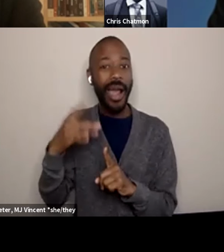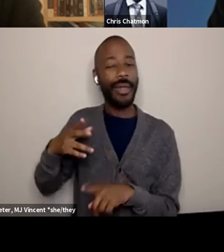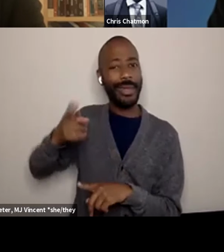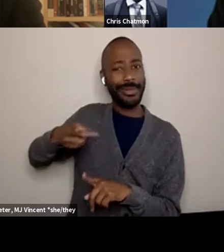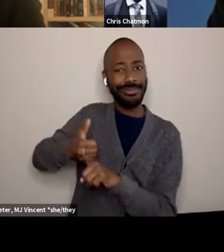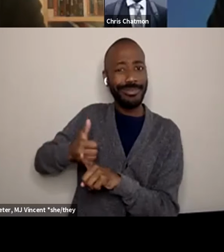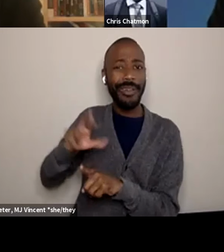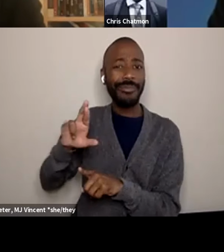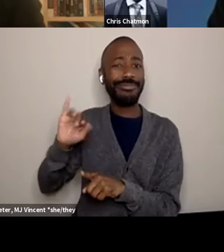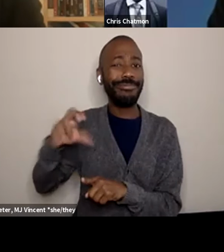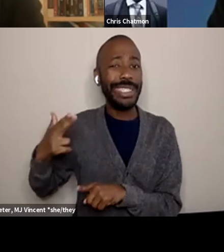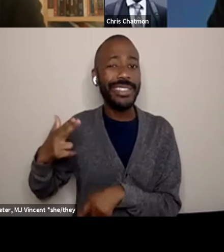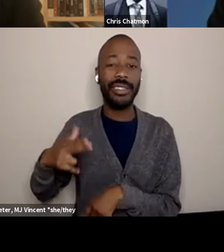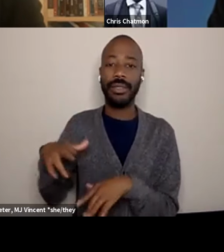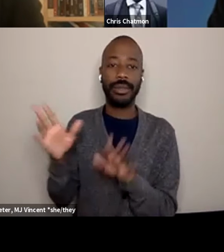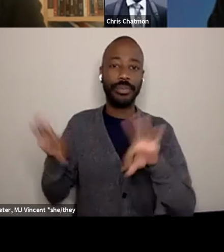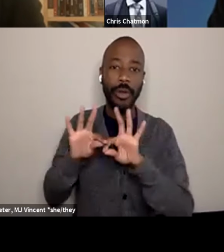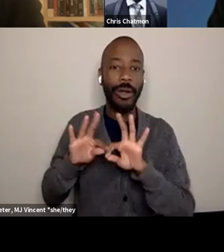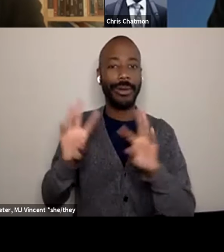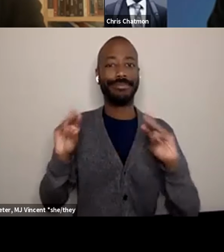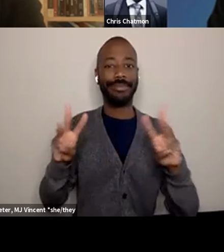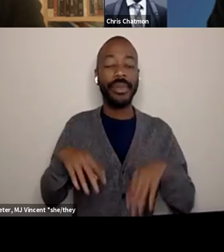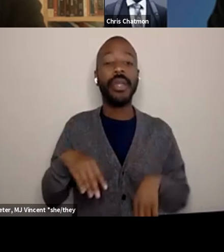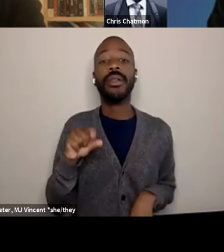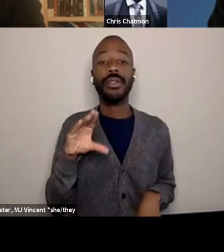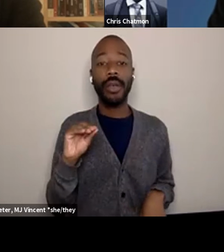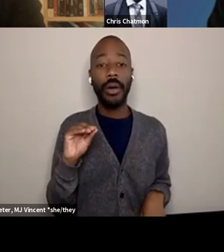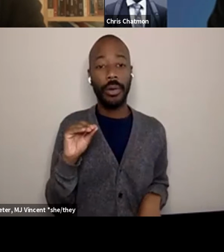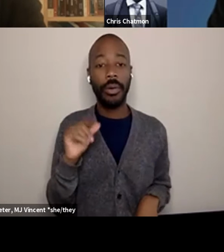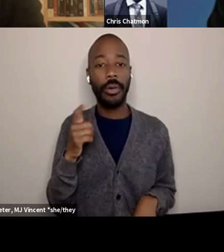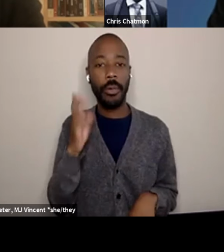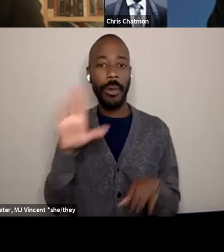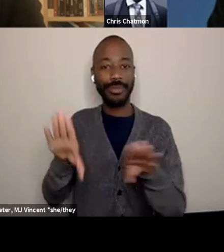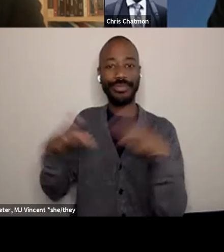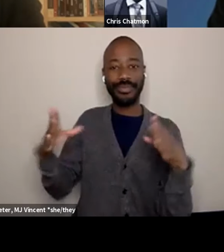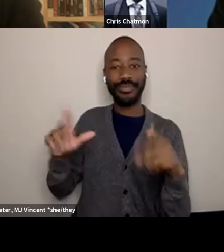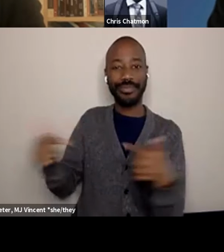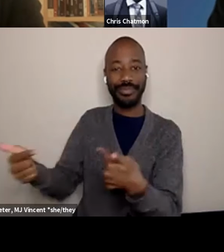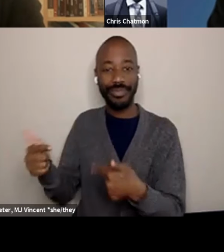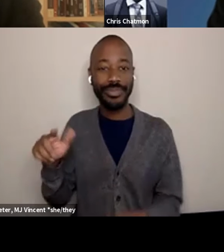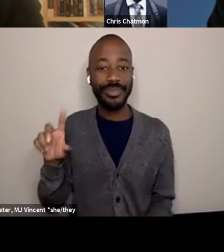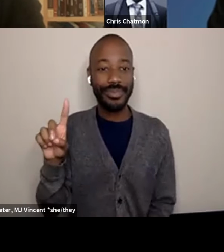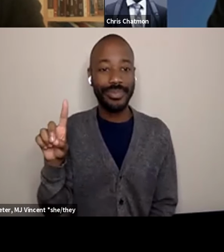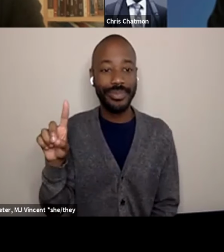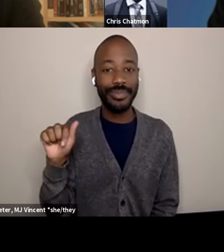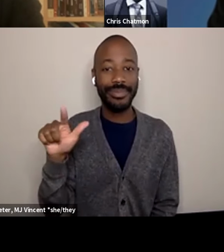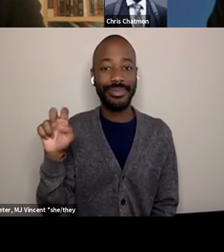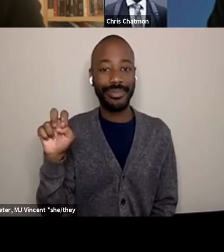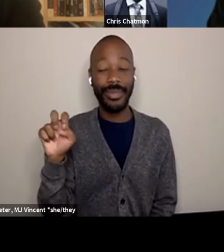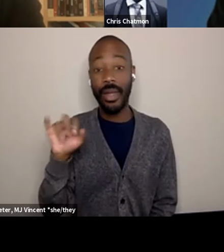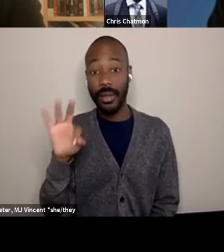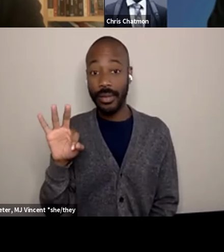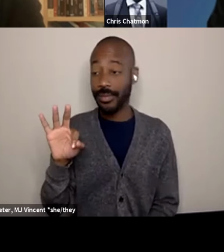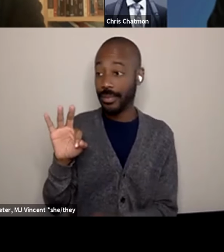and so important. And so I'm going to open it up and turn it back over to Dale to see if other